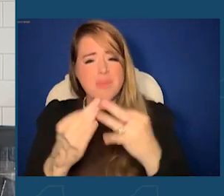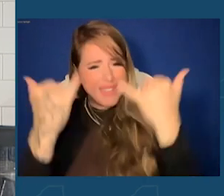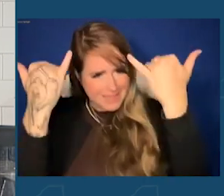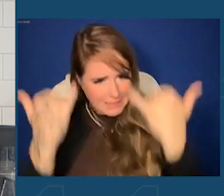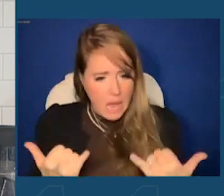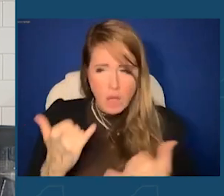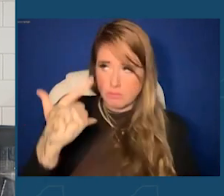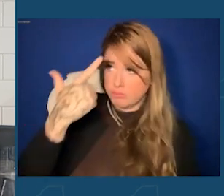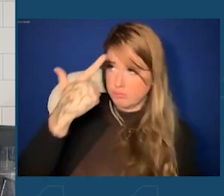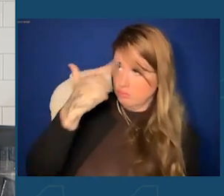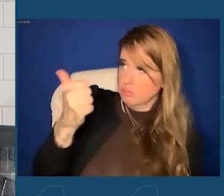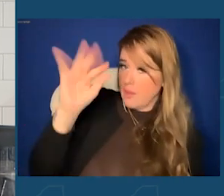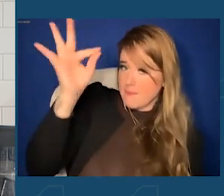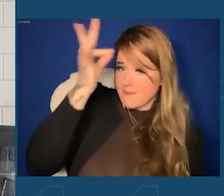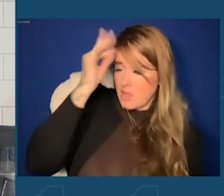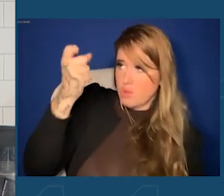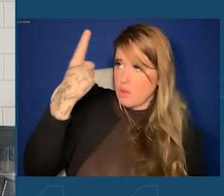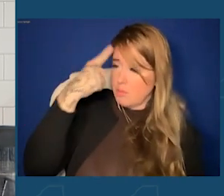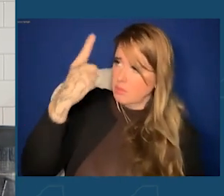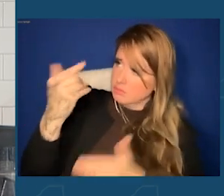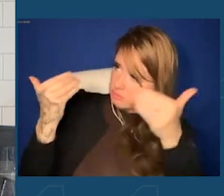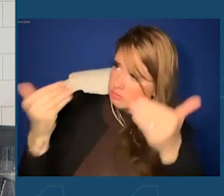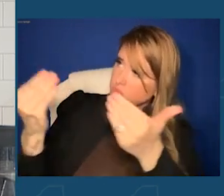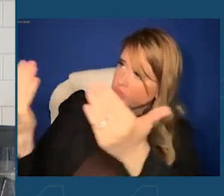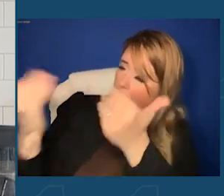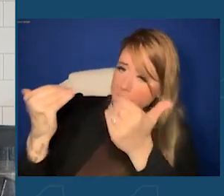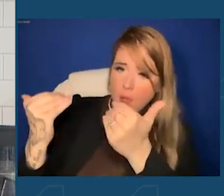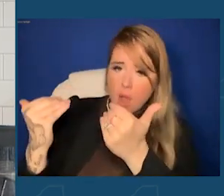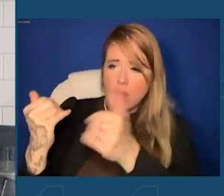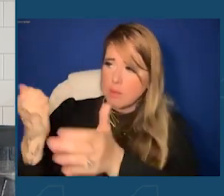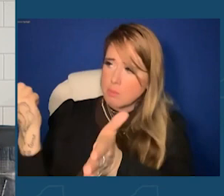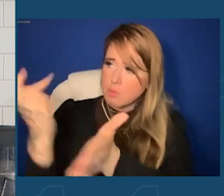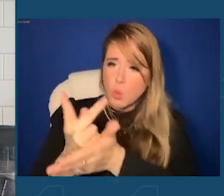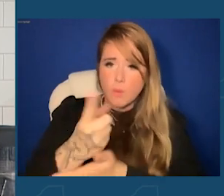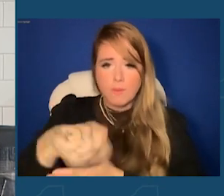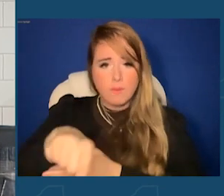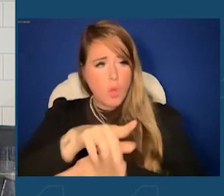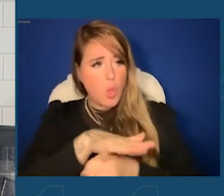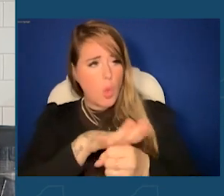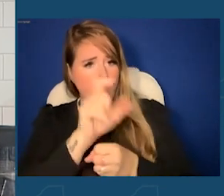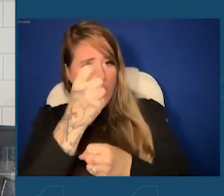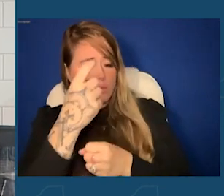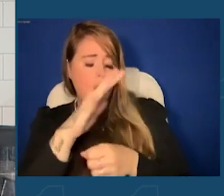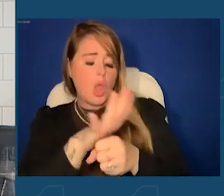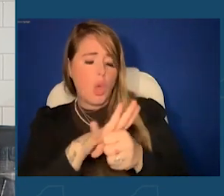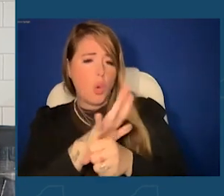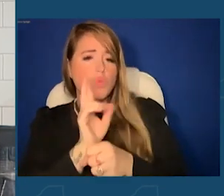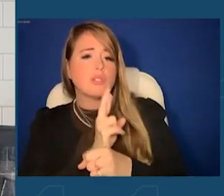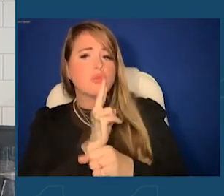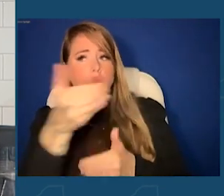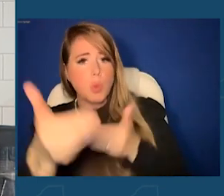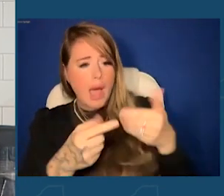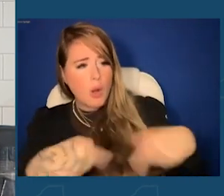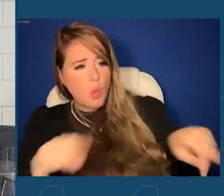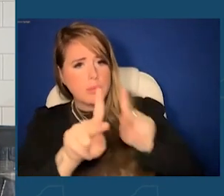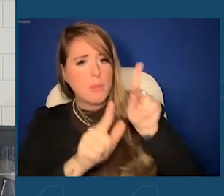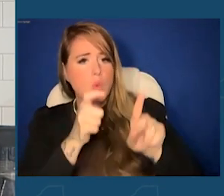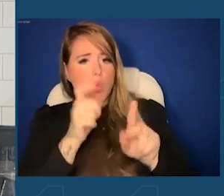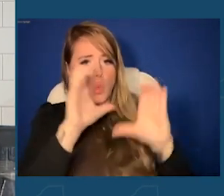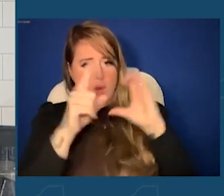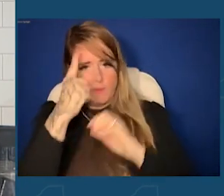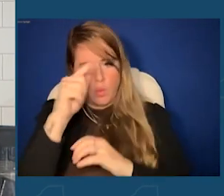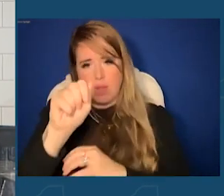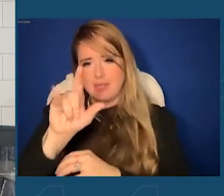to step up and authorize these local businesses to be able to hire the asylum seekers. We do have really